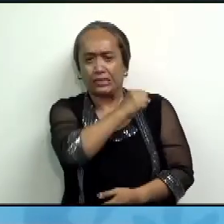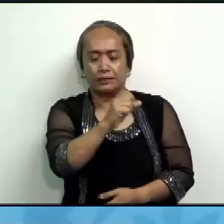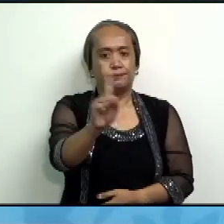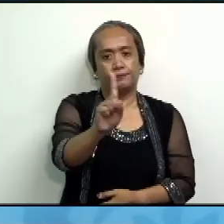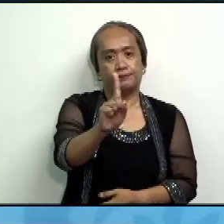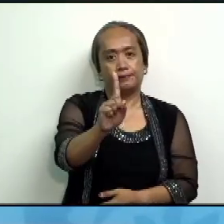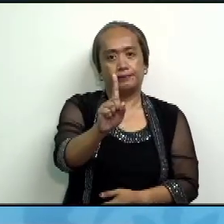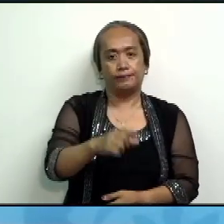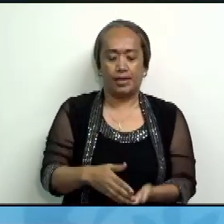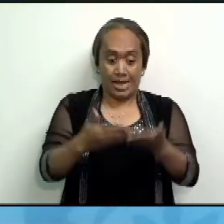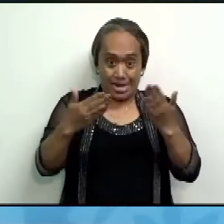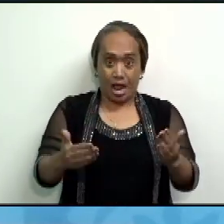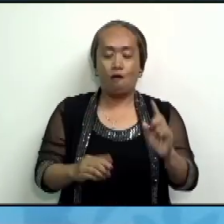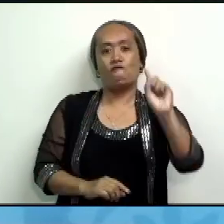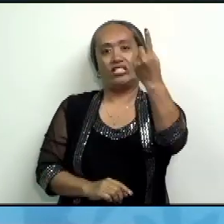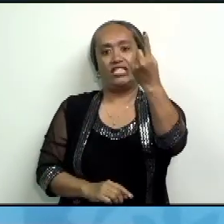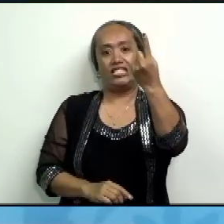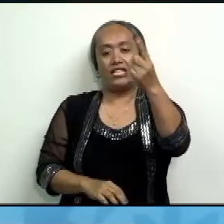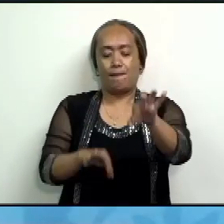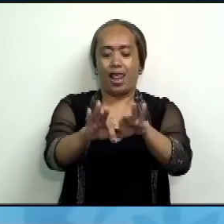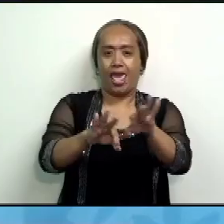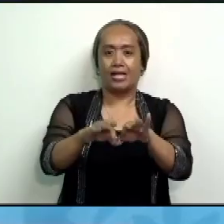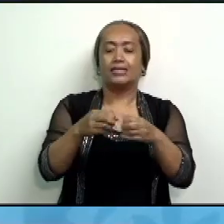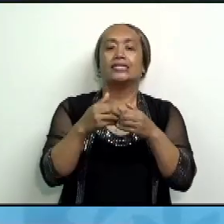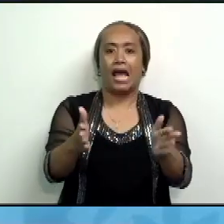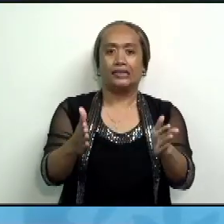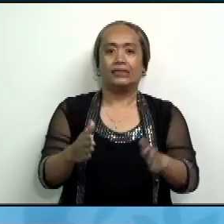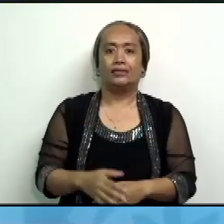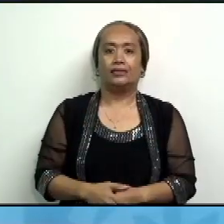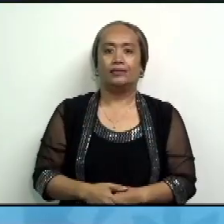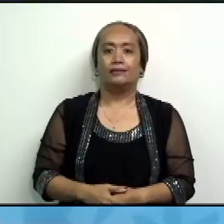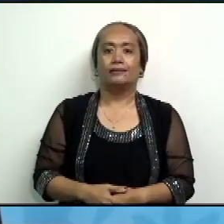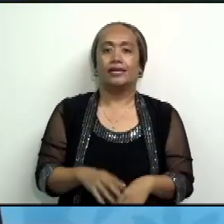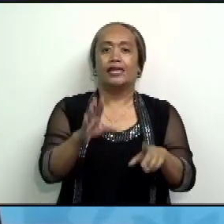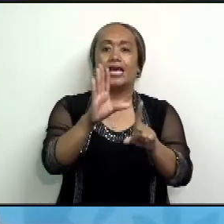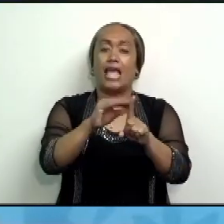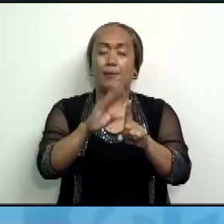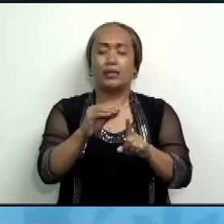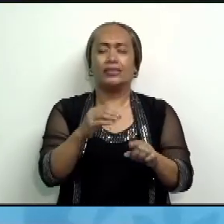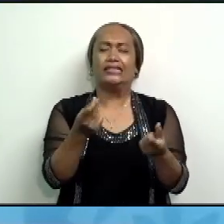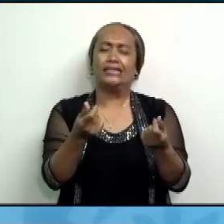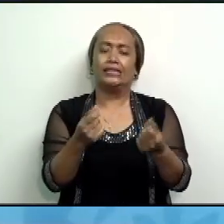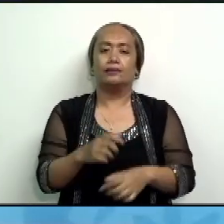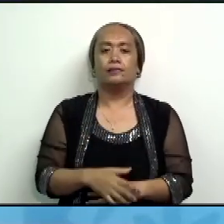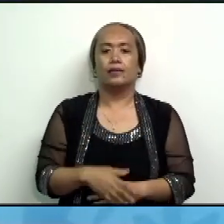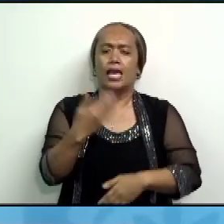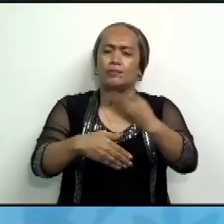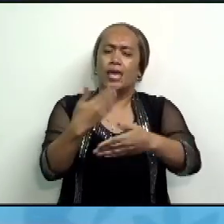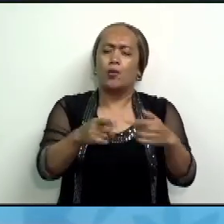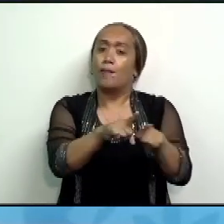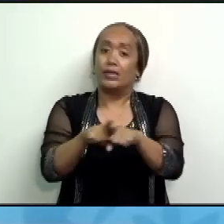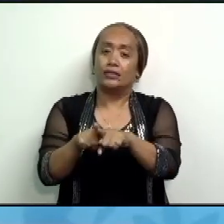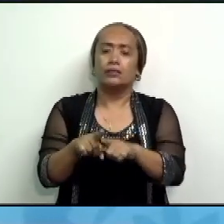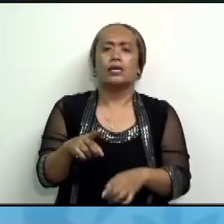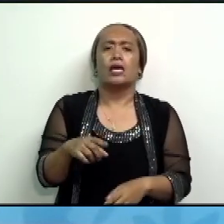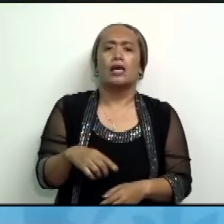We are now in the first phase of this plan. In simple terms, fuel is available with